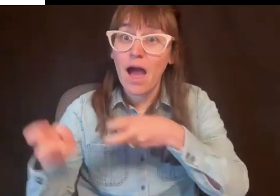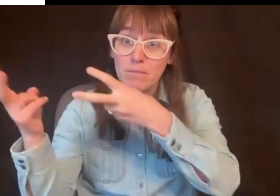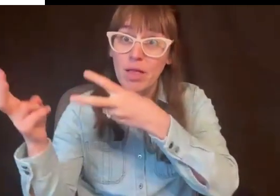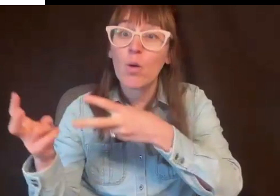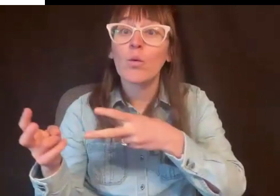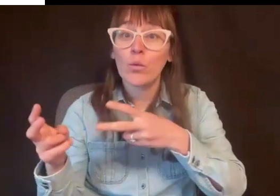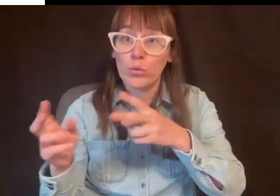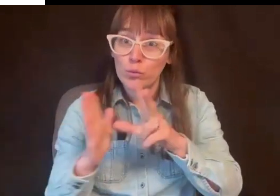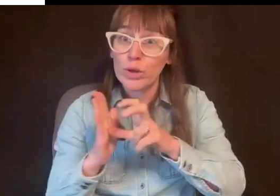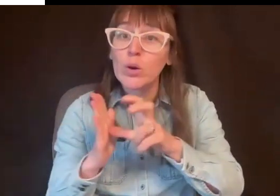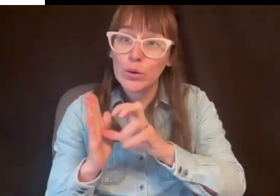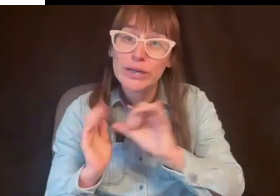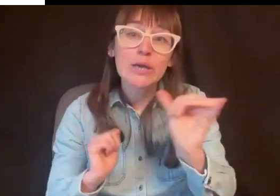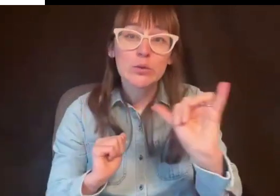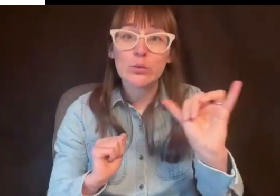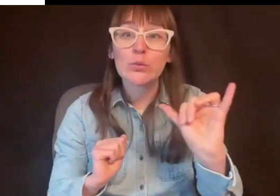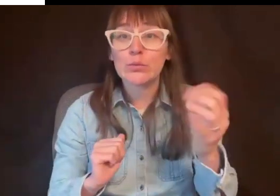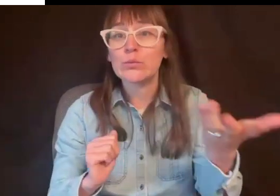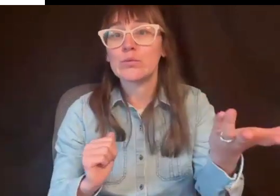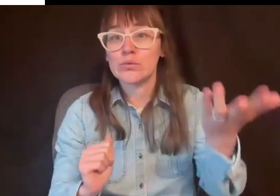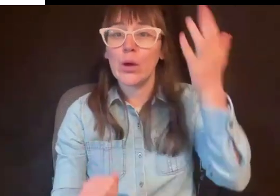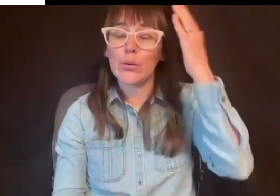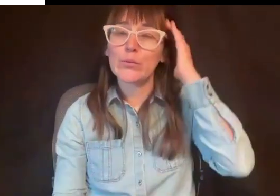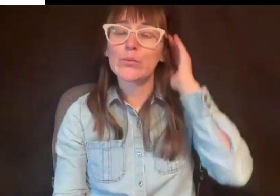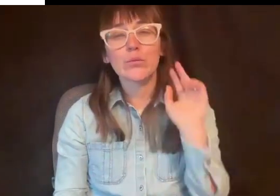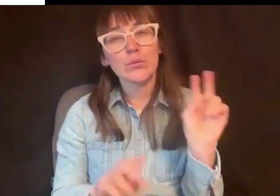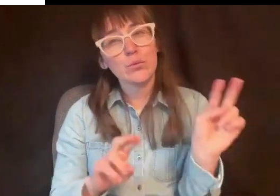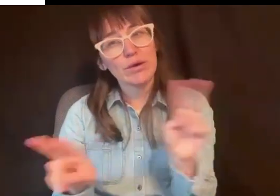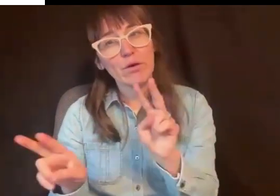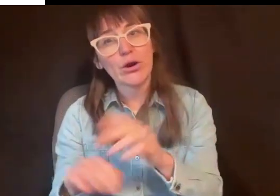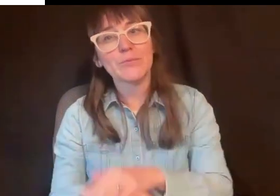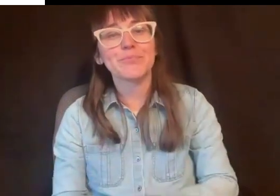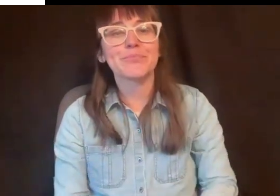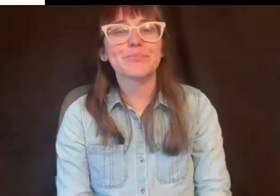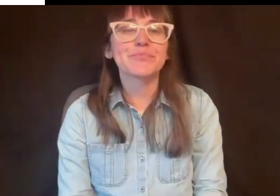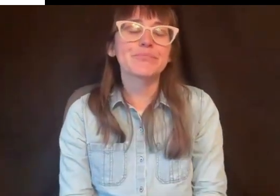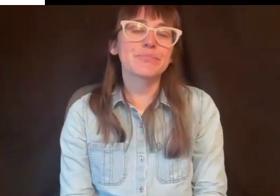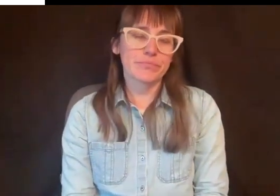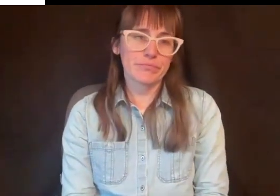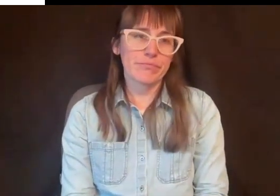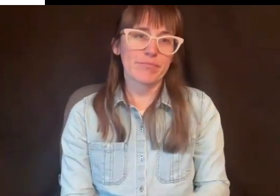of this presentation as it becomes available. Next slide.